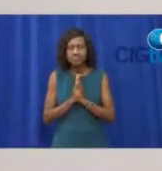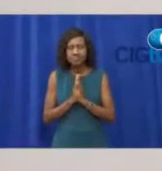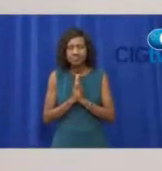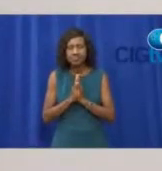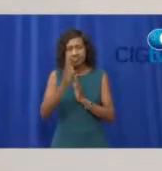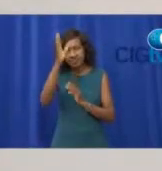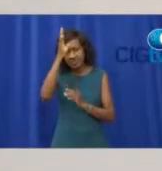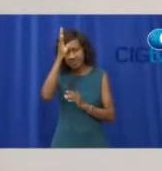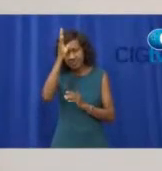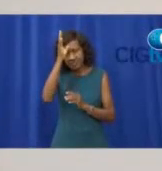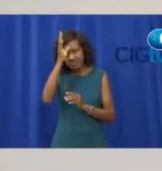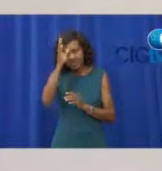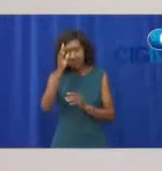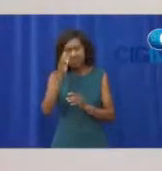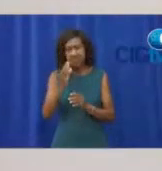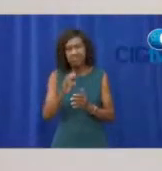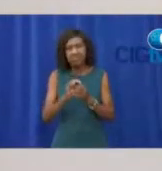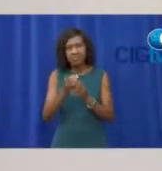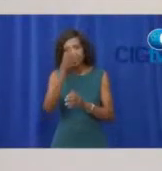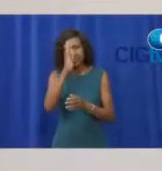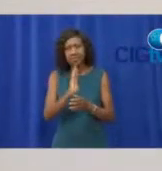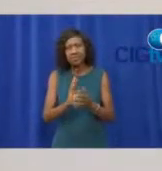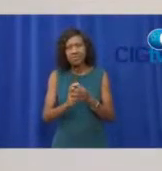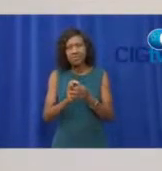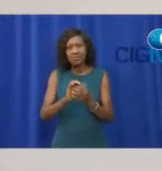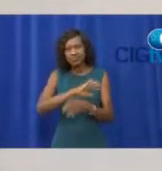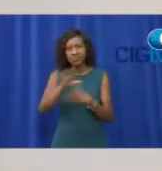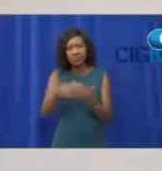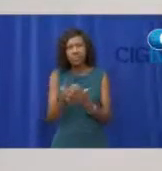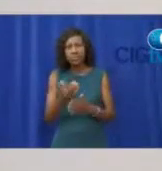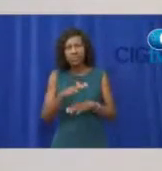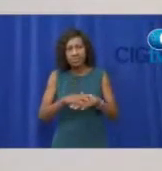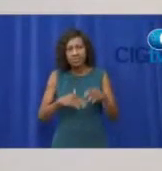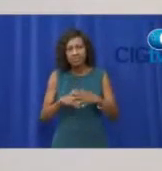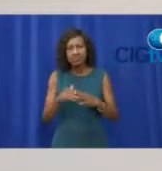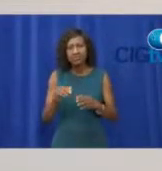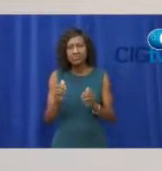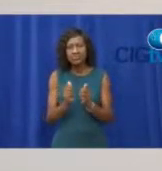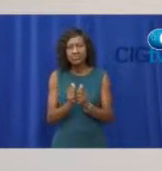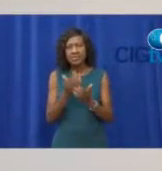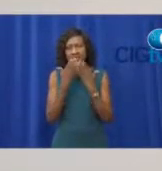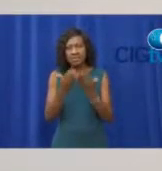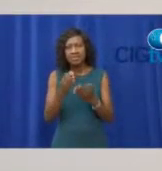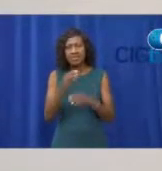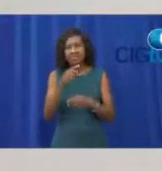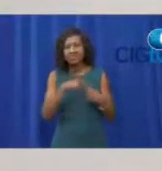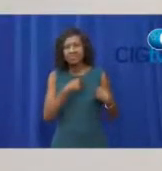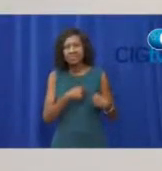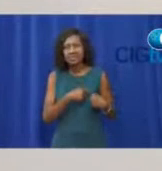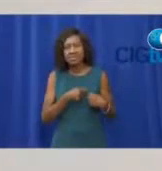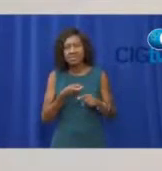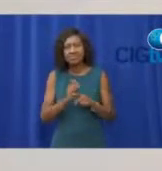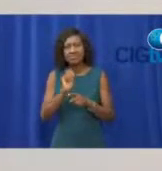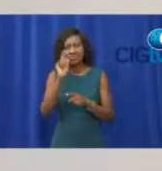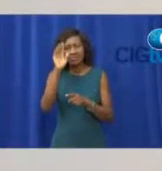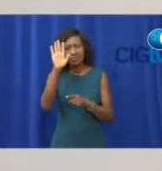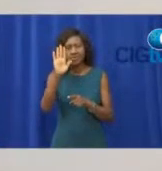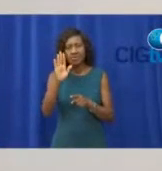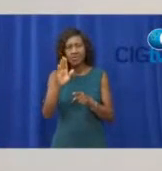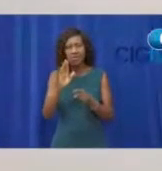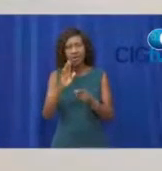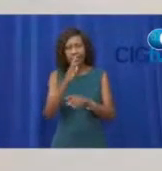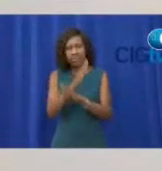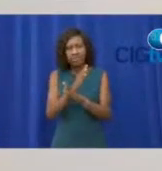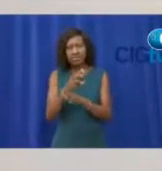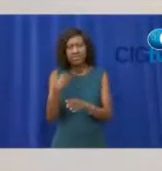O Father of mercy and God of all comfort, with thankful hearts for your faithful protection in the past, we come